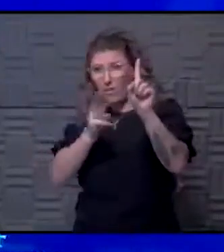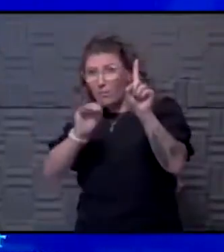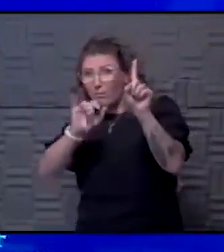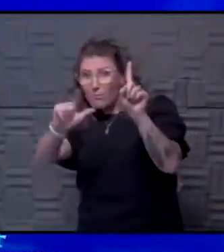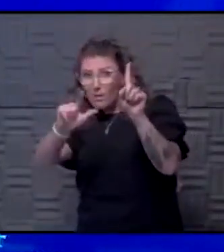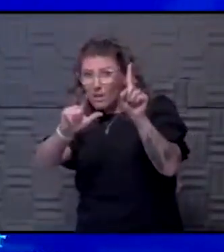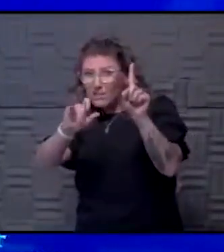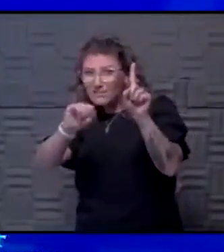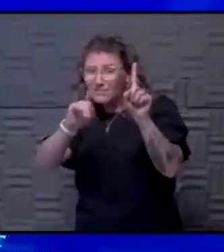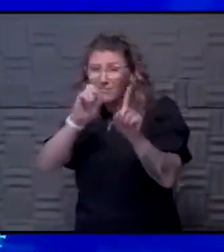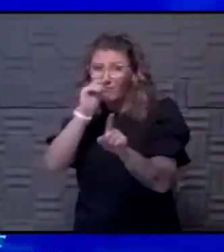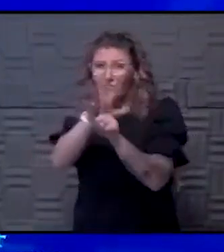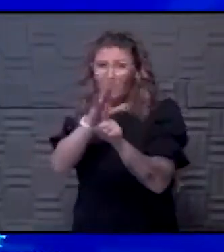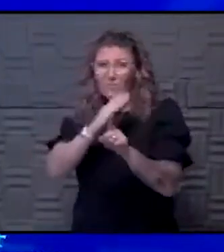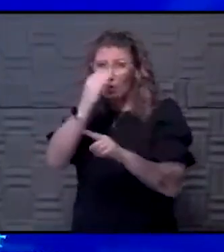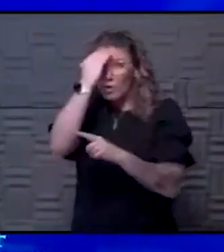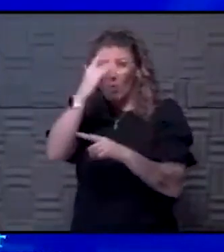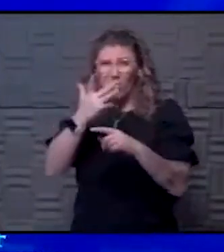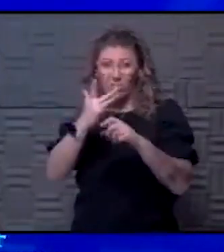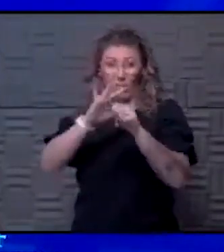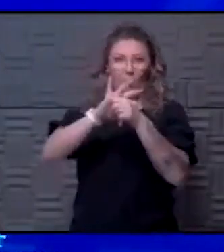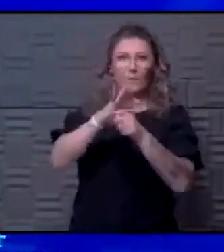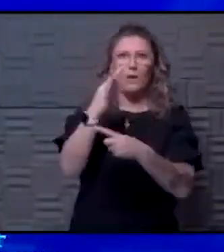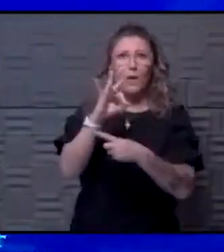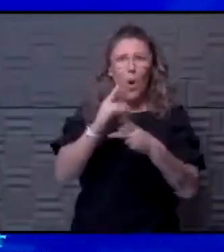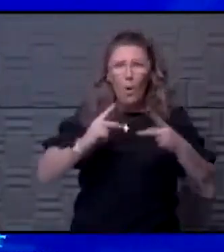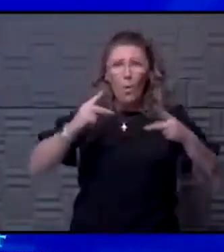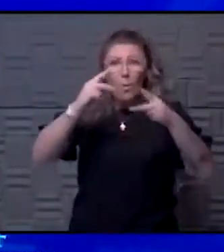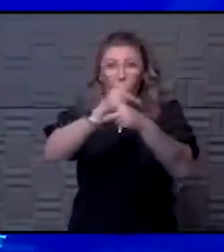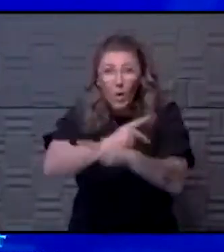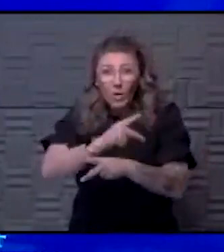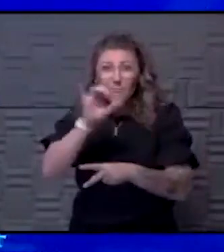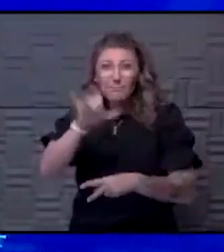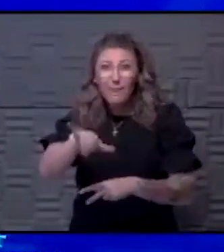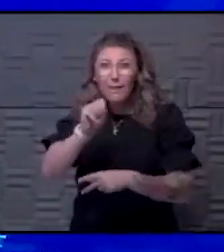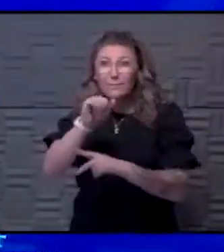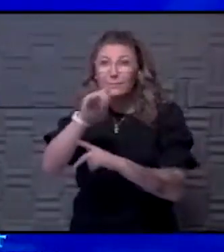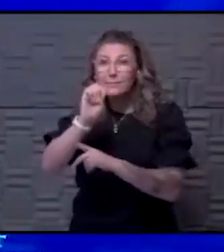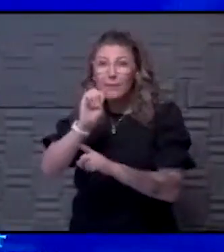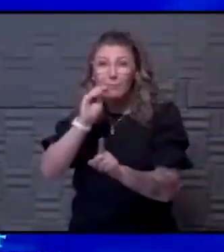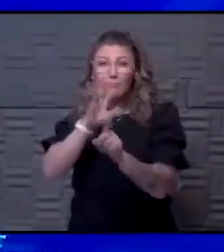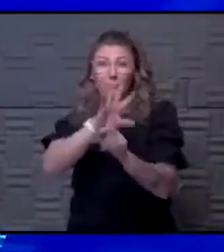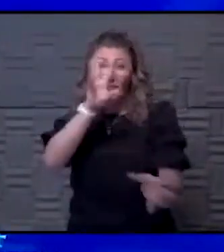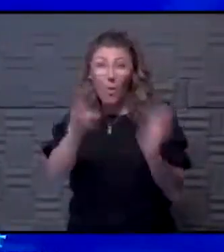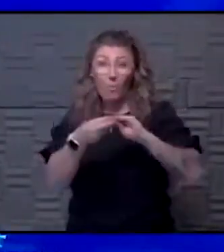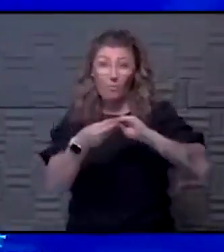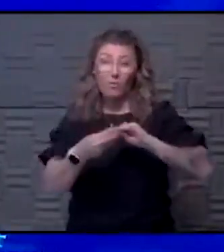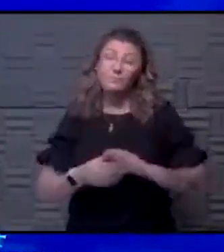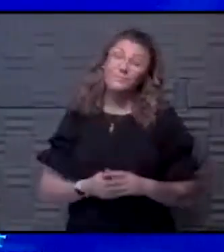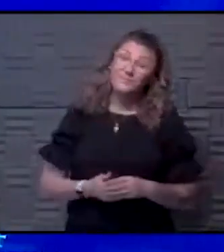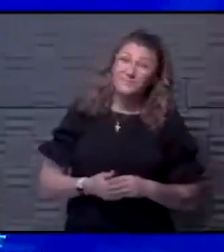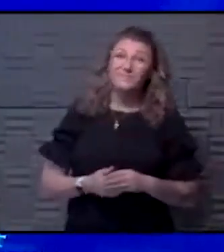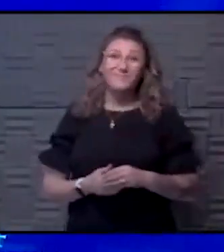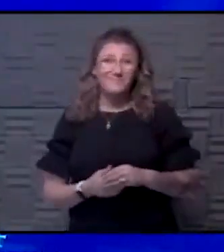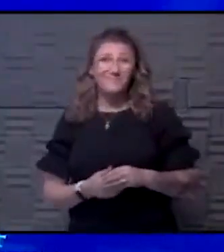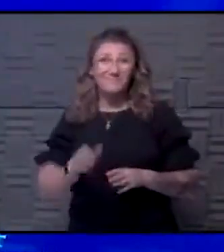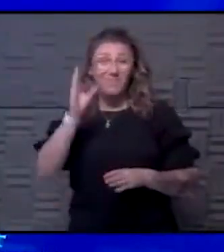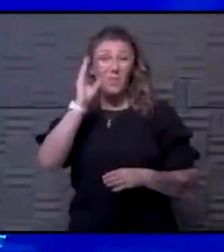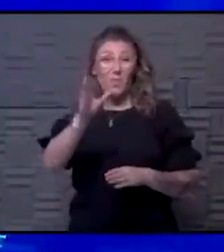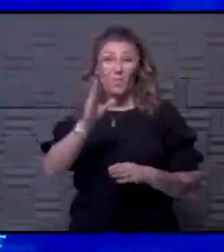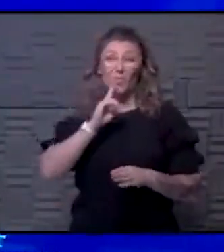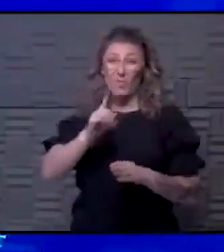effect, knowing that the disease is so much worse than the drug, or than that side effect overall, that's going to get through the